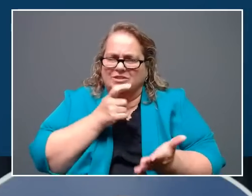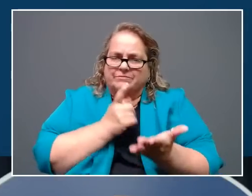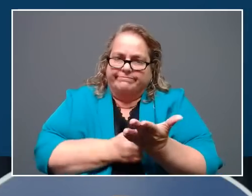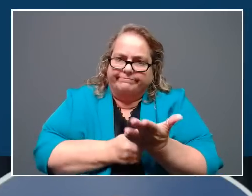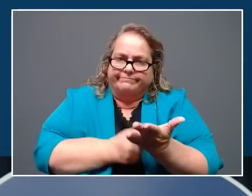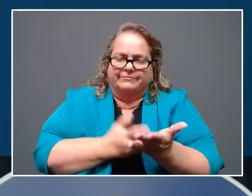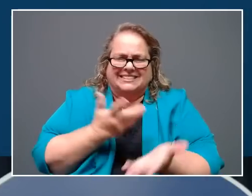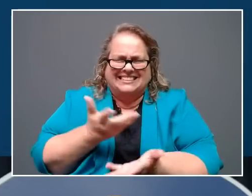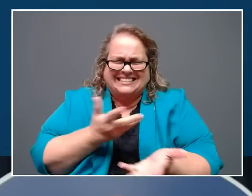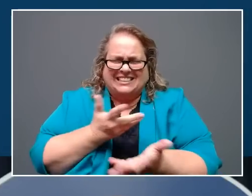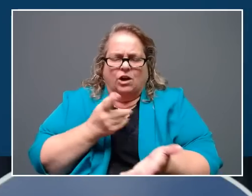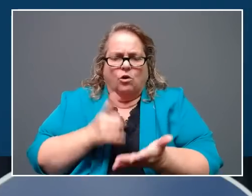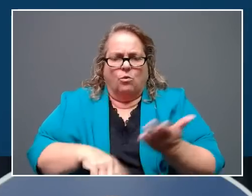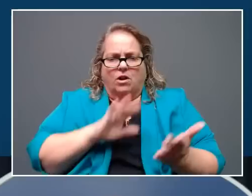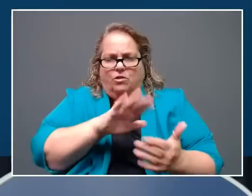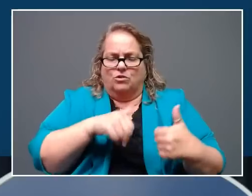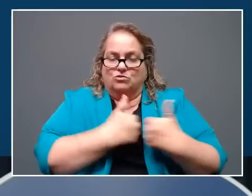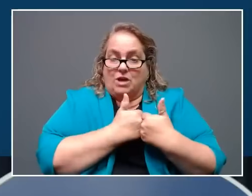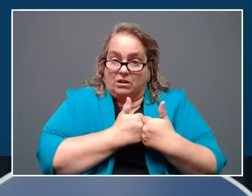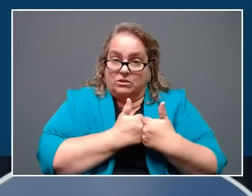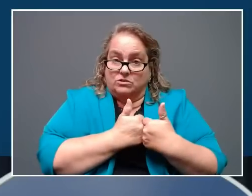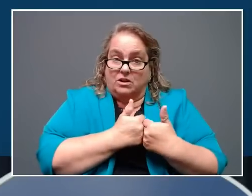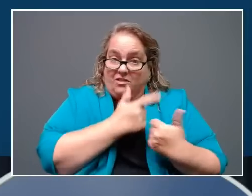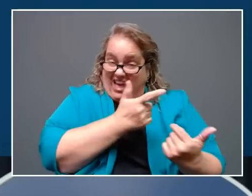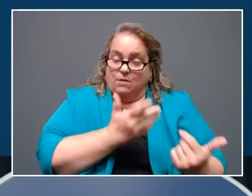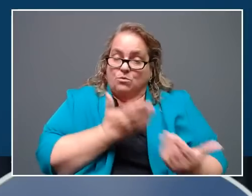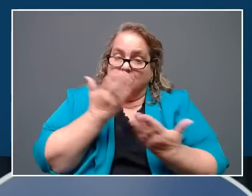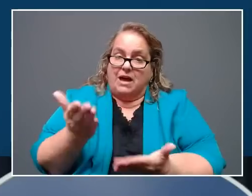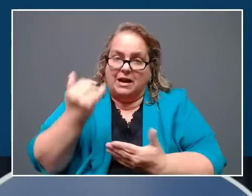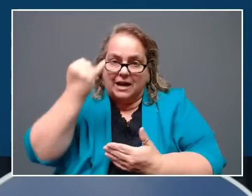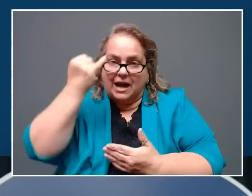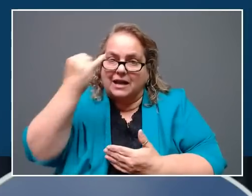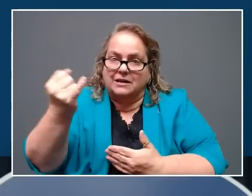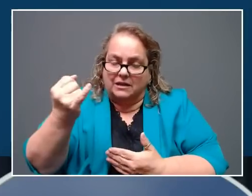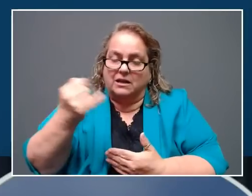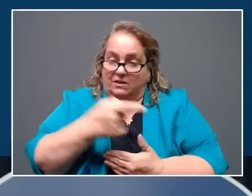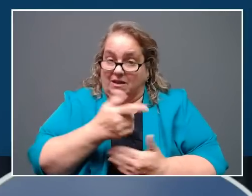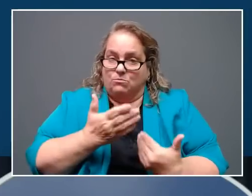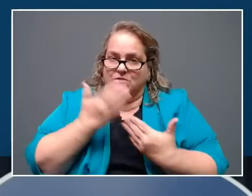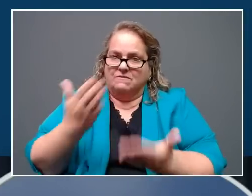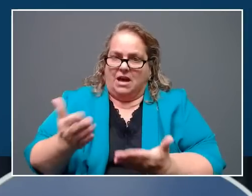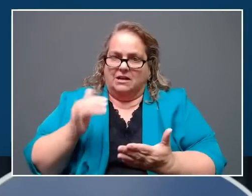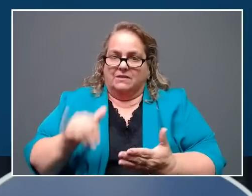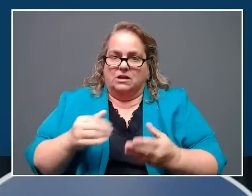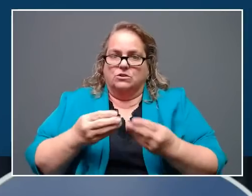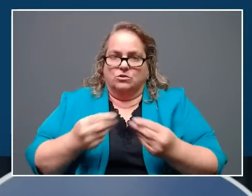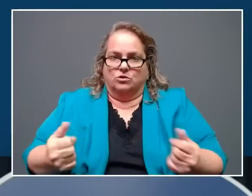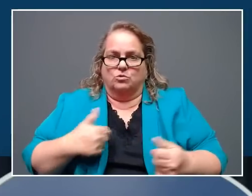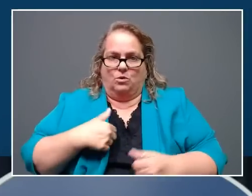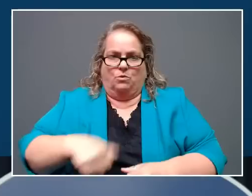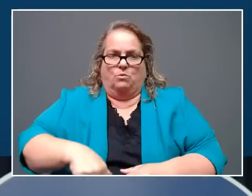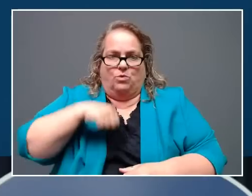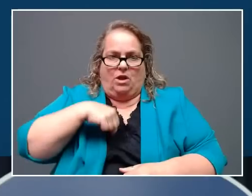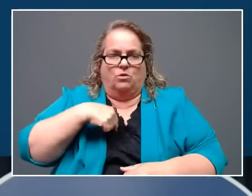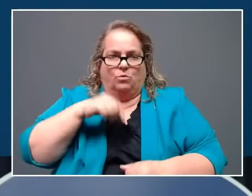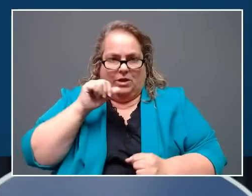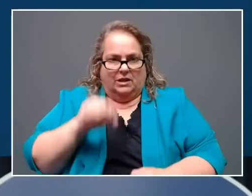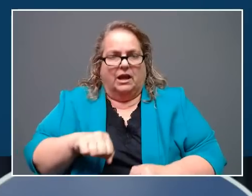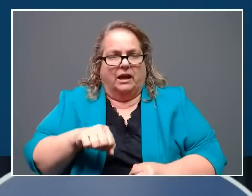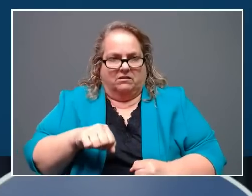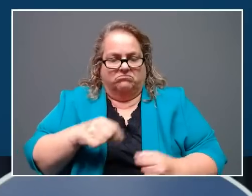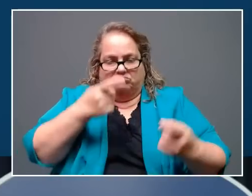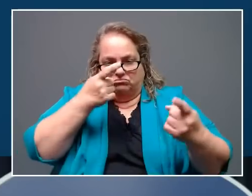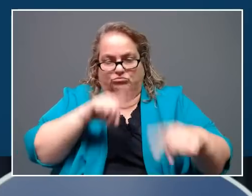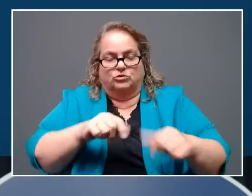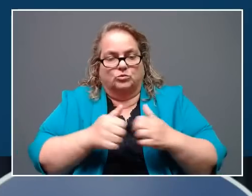and then provided ideas. Really, they provided this solution, and we were proud that we could come together with them, meet